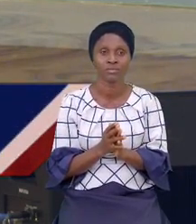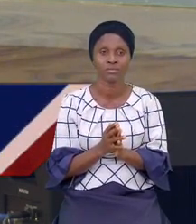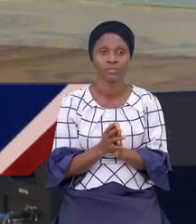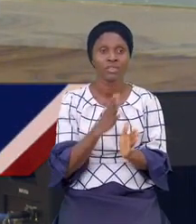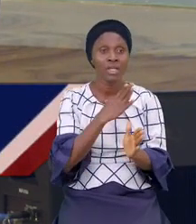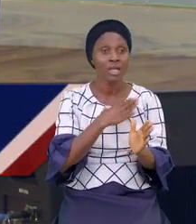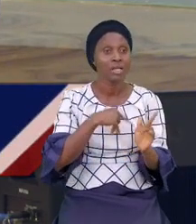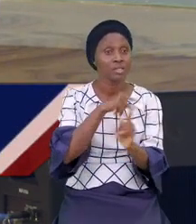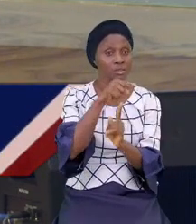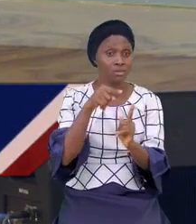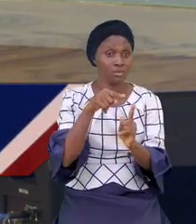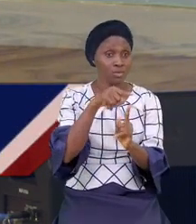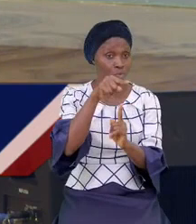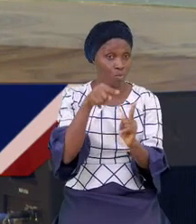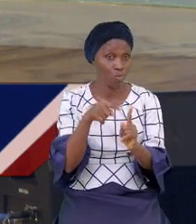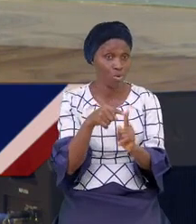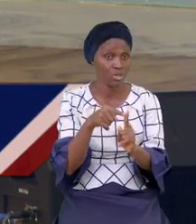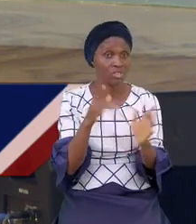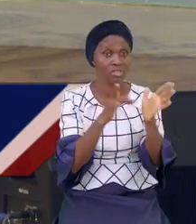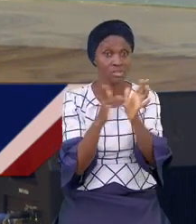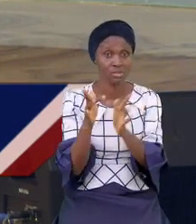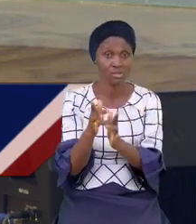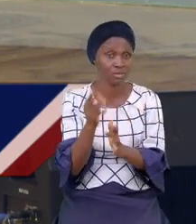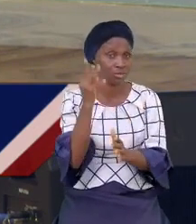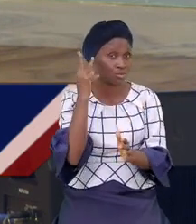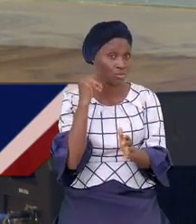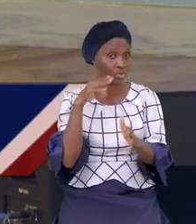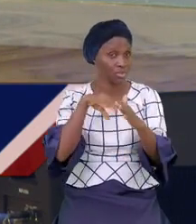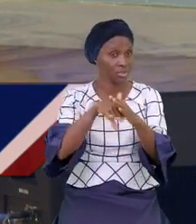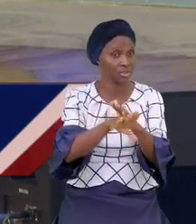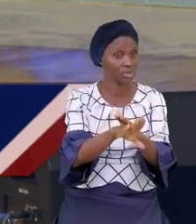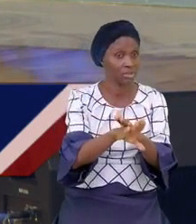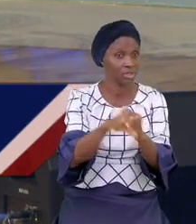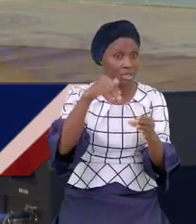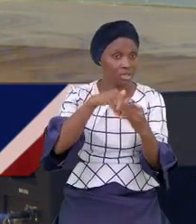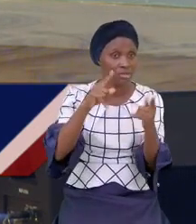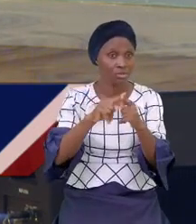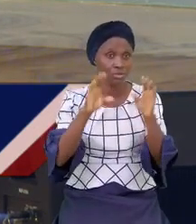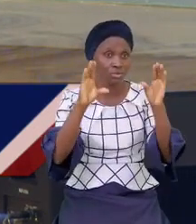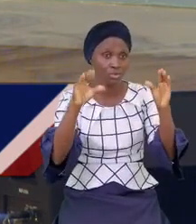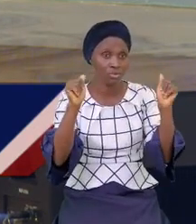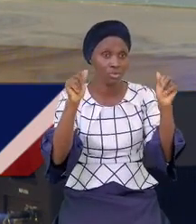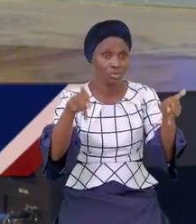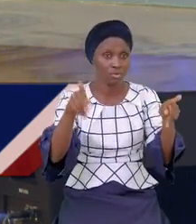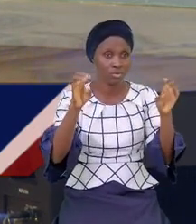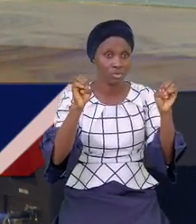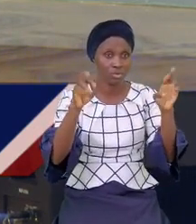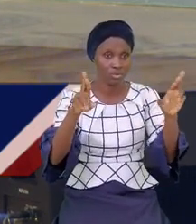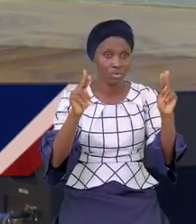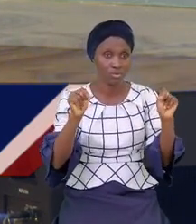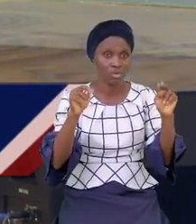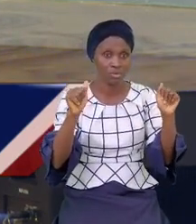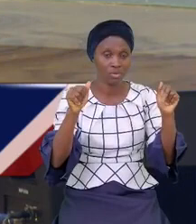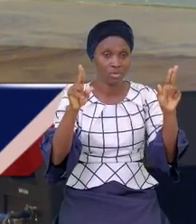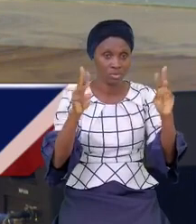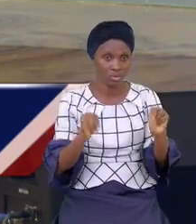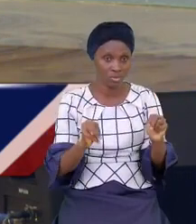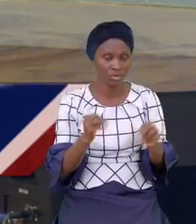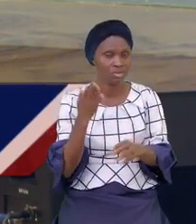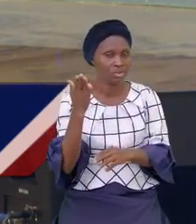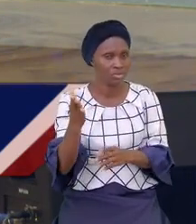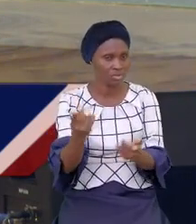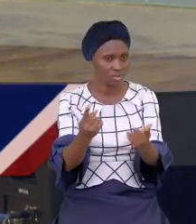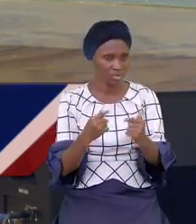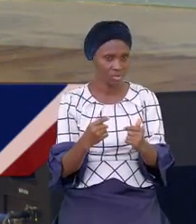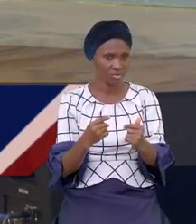And when Jesus was entered into Capernaum, there came unto him